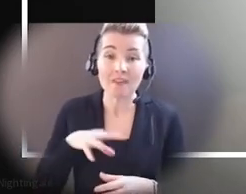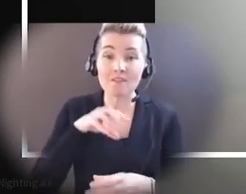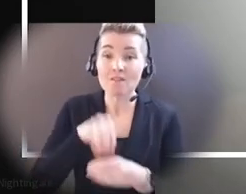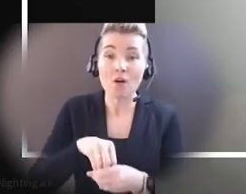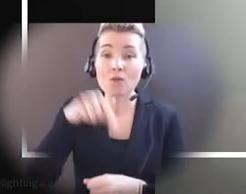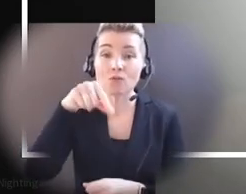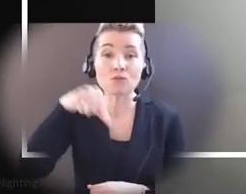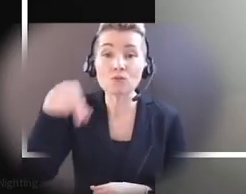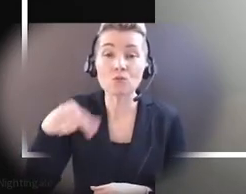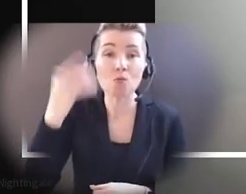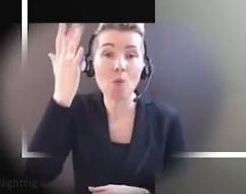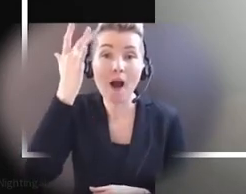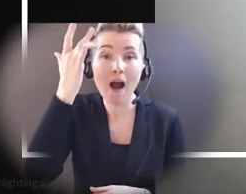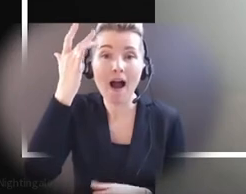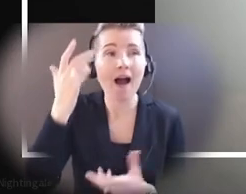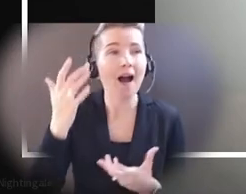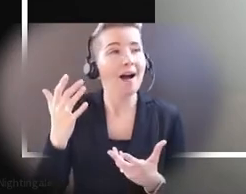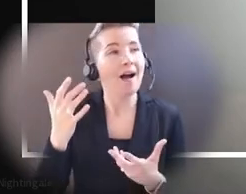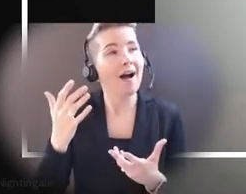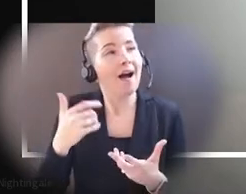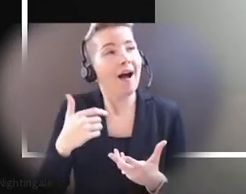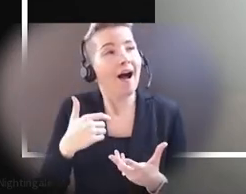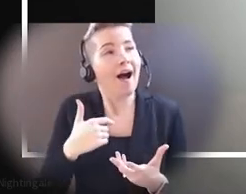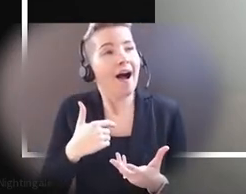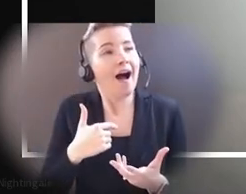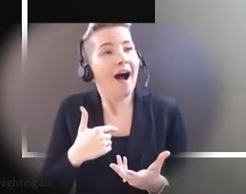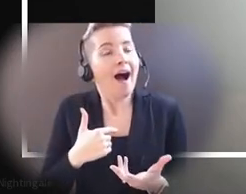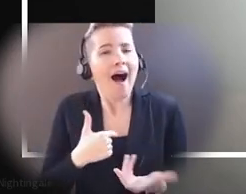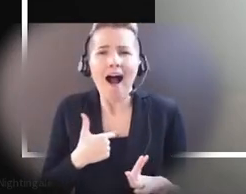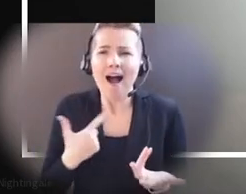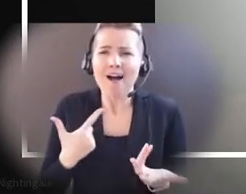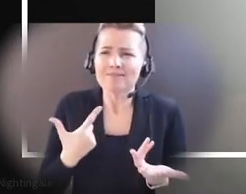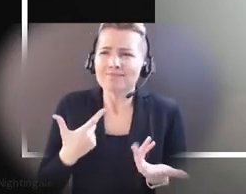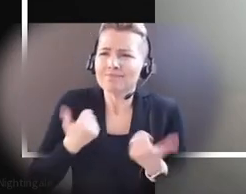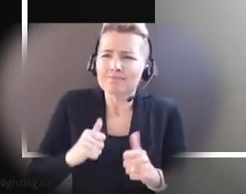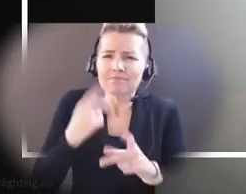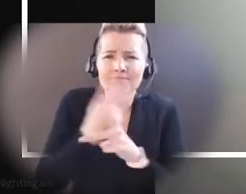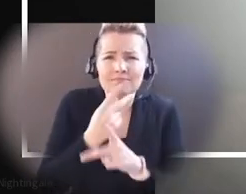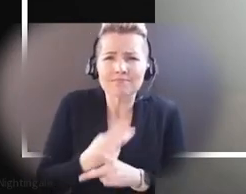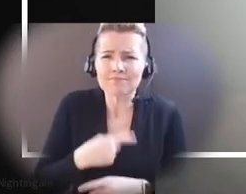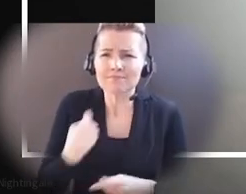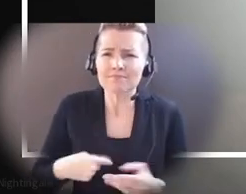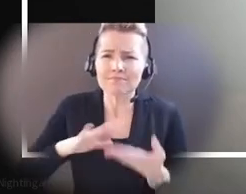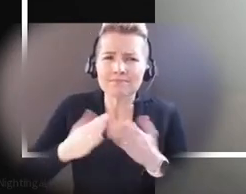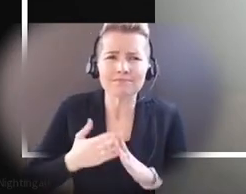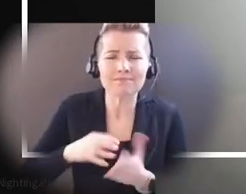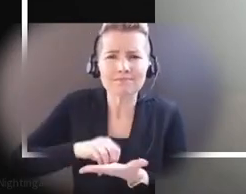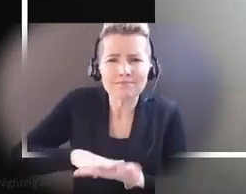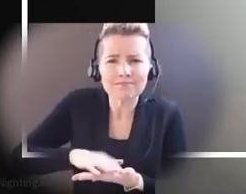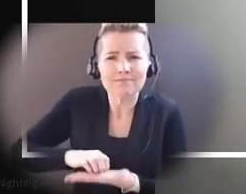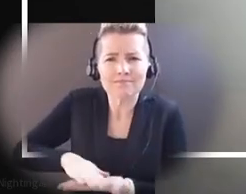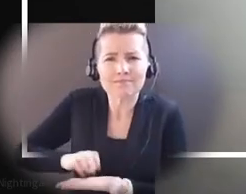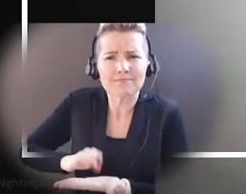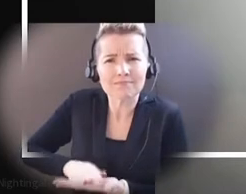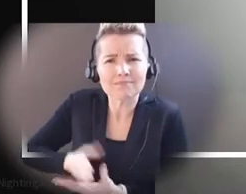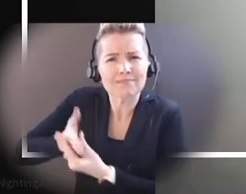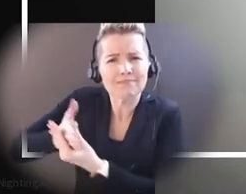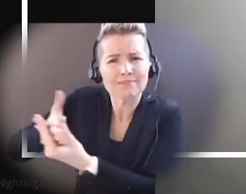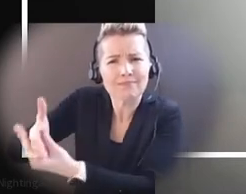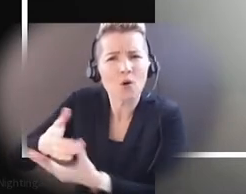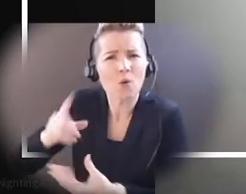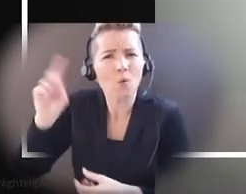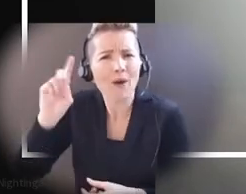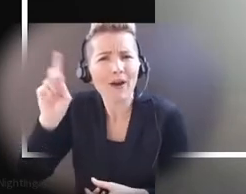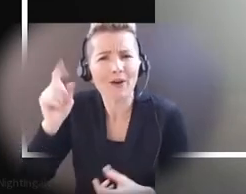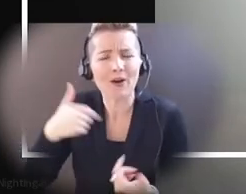was questioning where our history is documented during this time, as I really was curious about the Asian Canadian history throughout